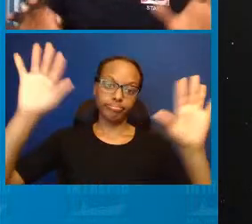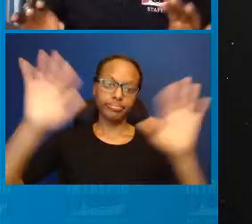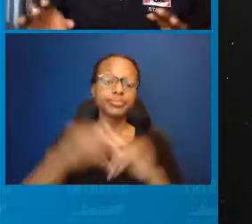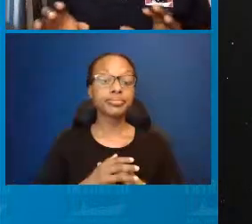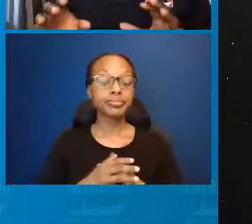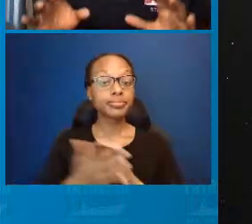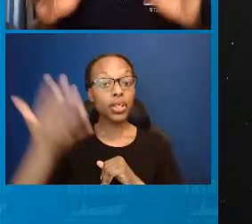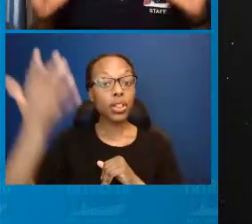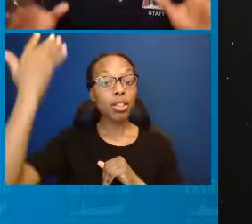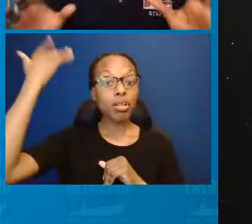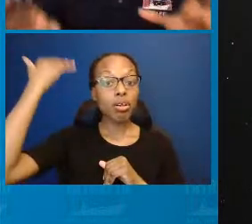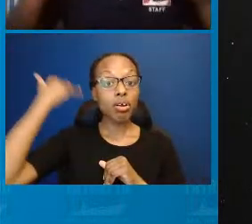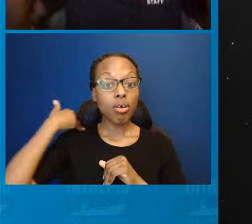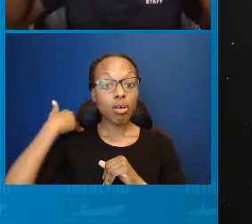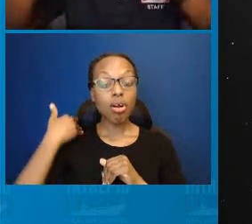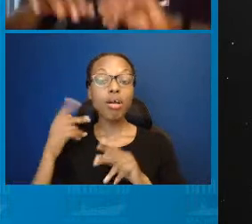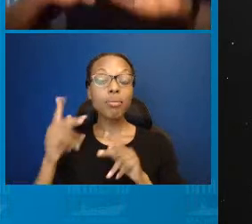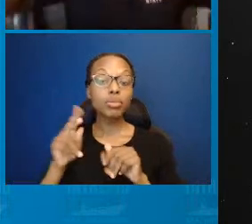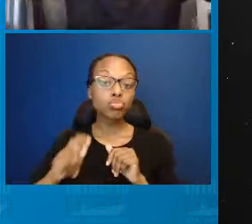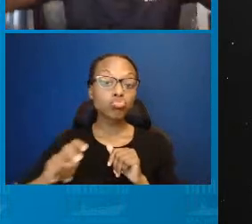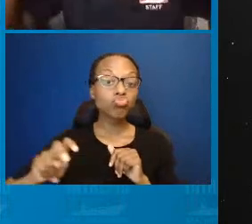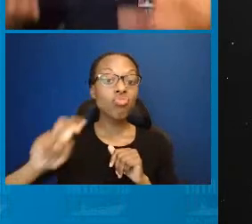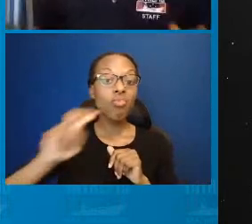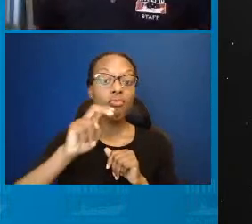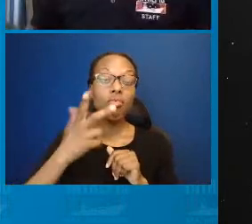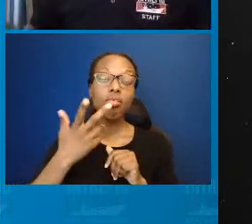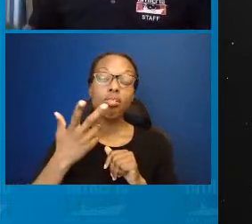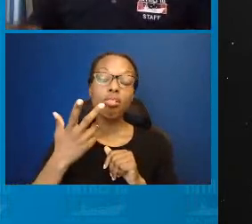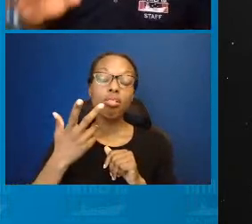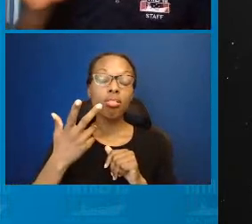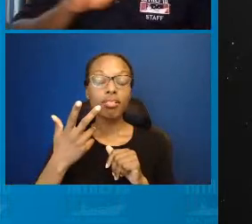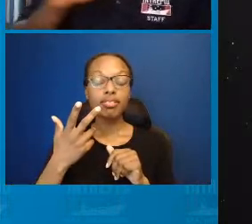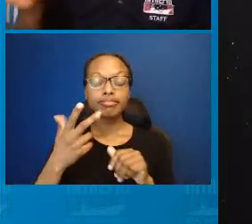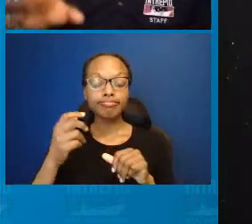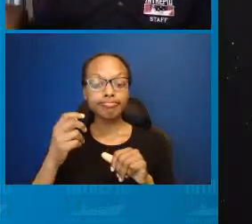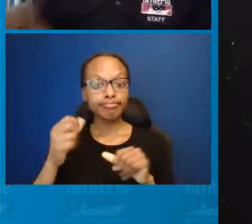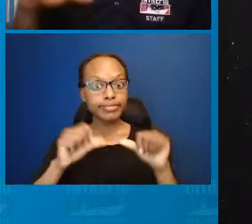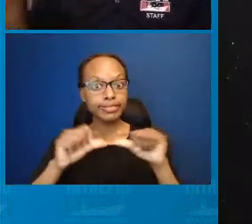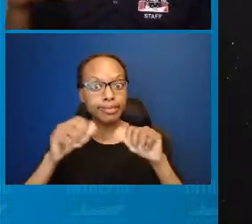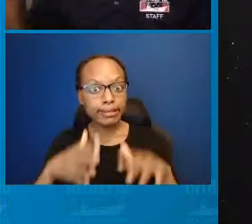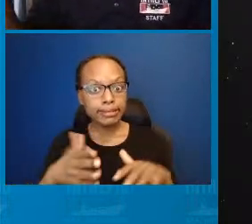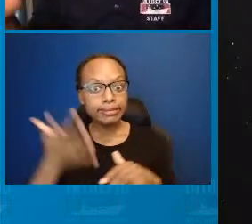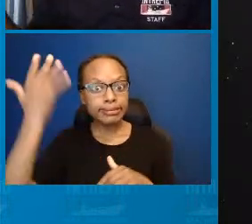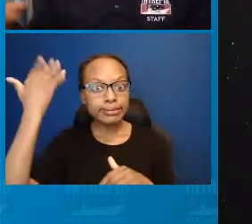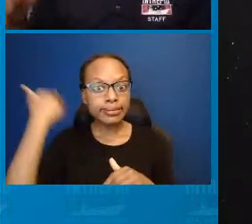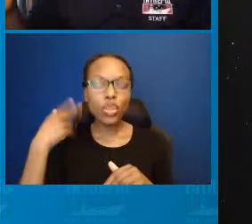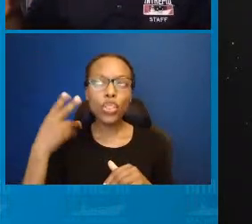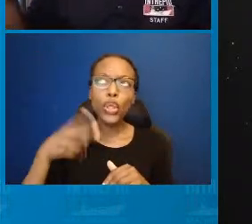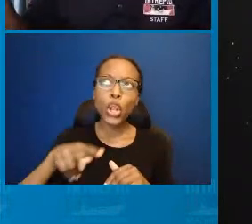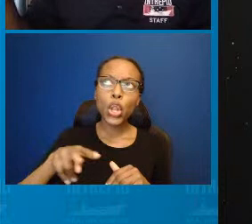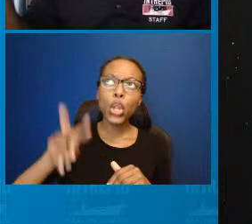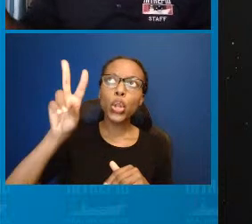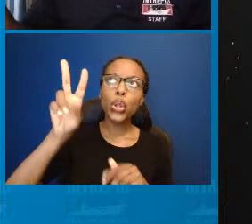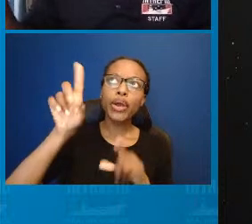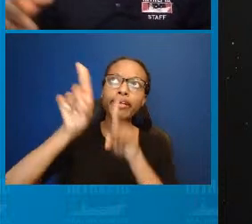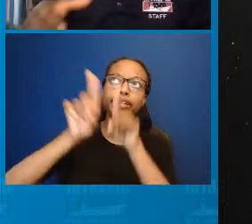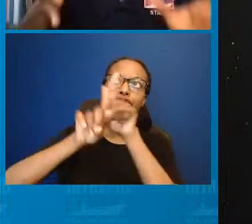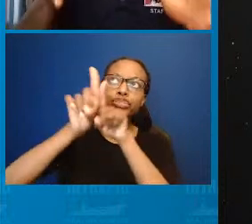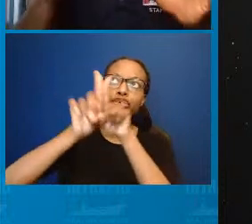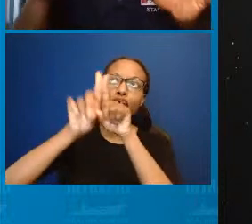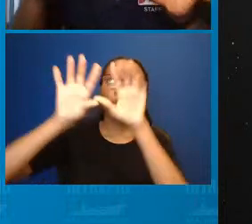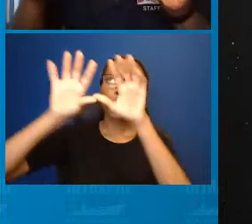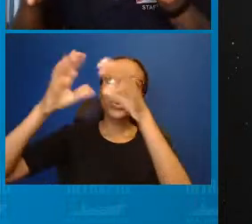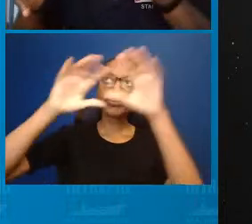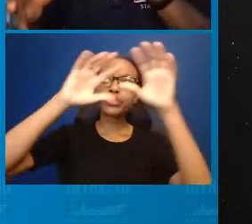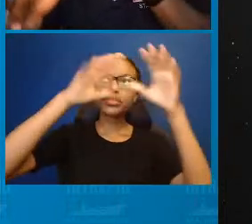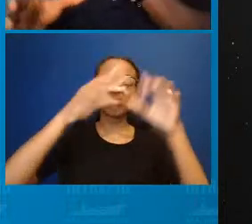and scientists and just stargazers looked up, they saw those constellations, and those constellations pretty much stayed the same from night to night to night, right?